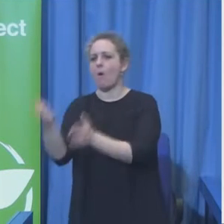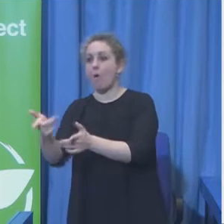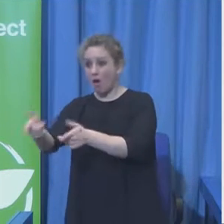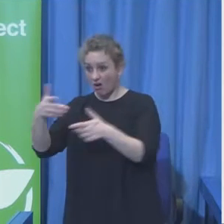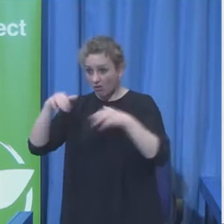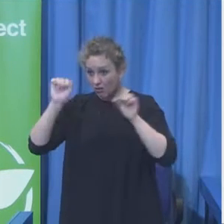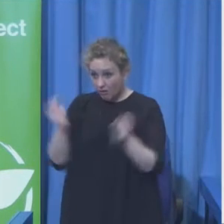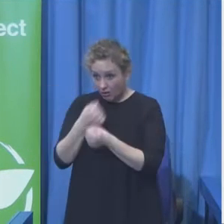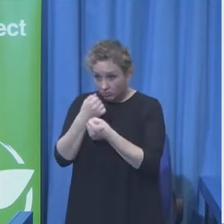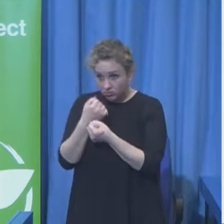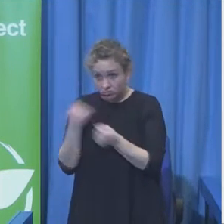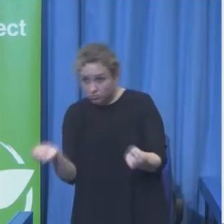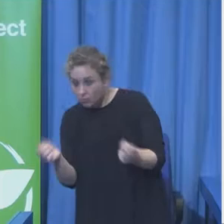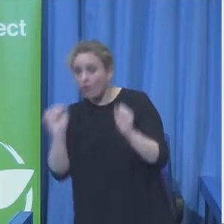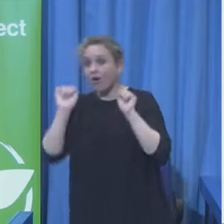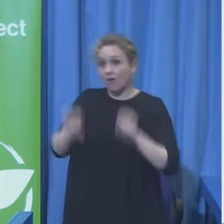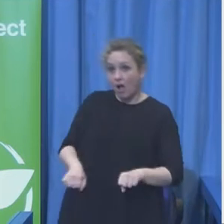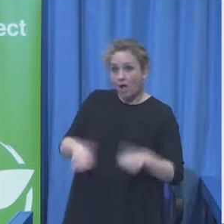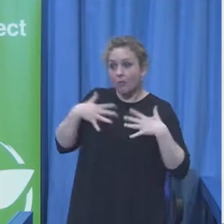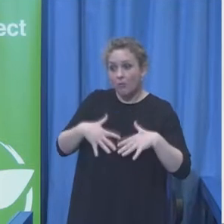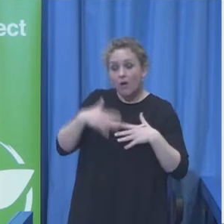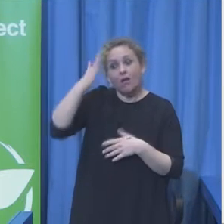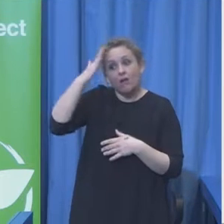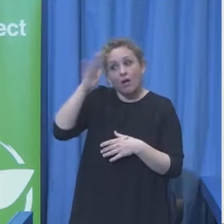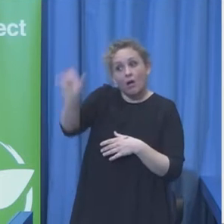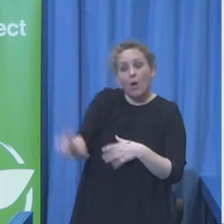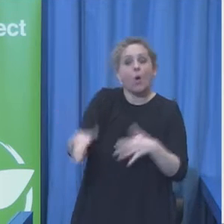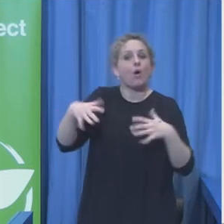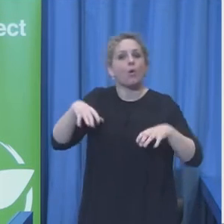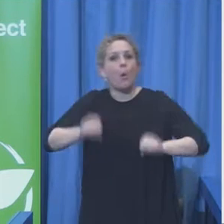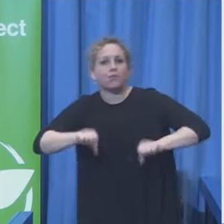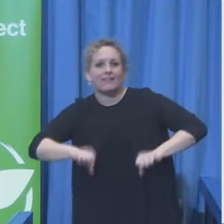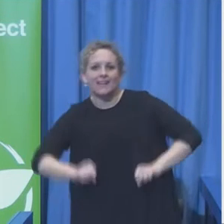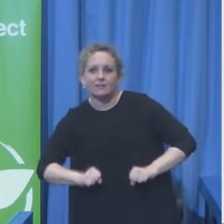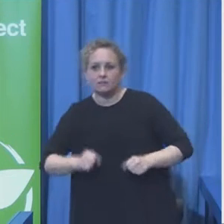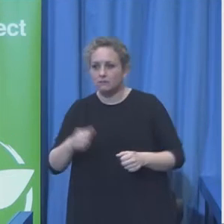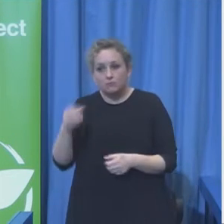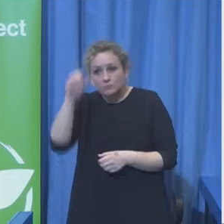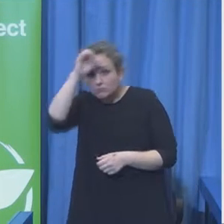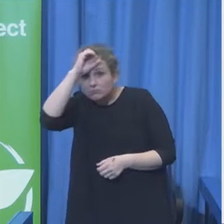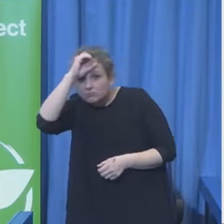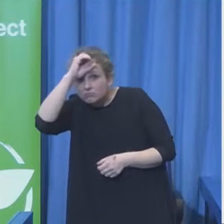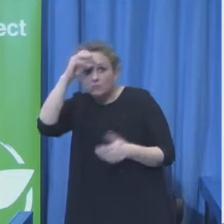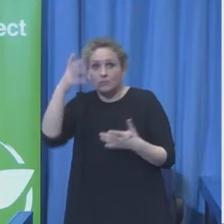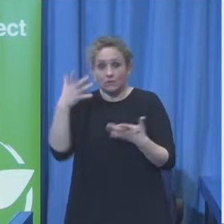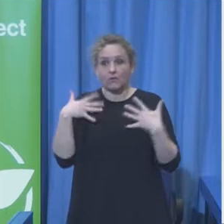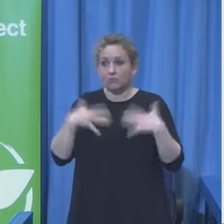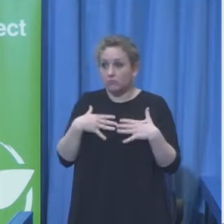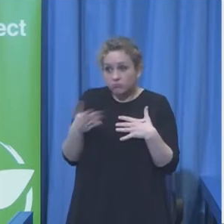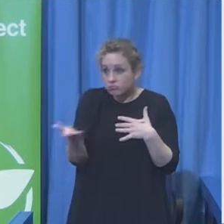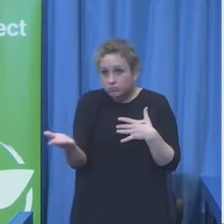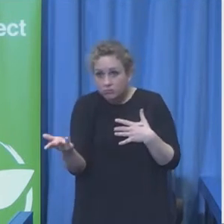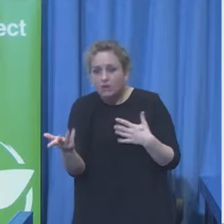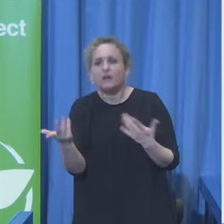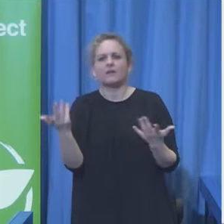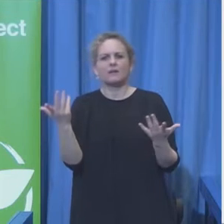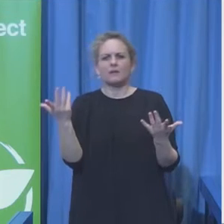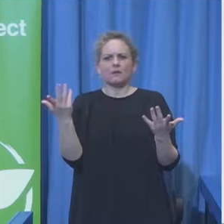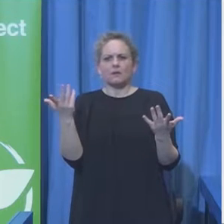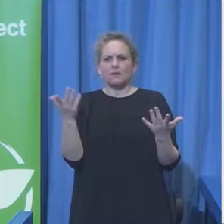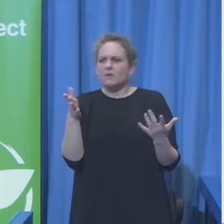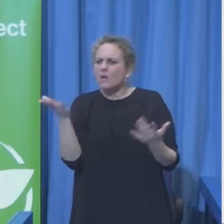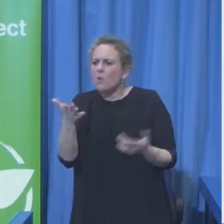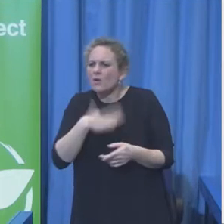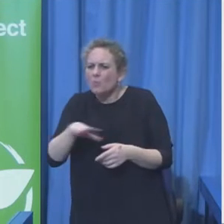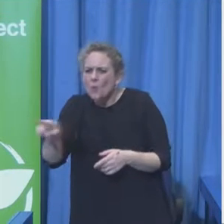policymakers, both in our state and in our country, are to increase inclusive vocational training in all sectors, to encourage, support,